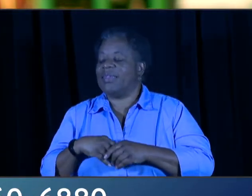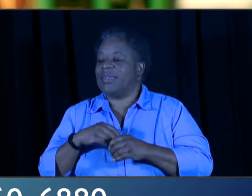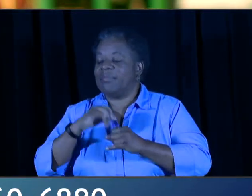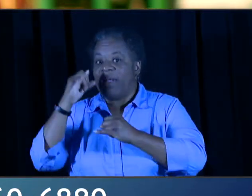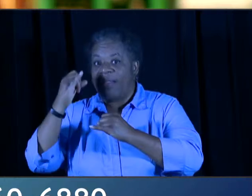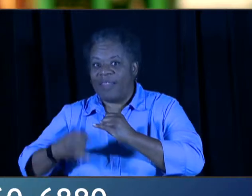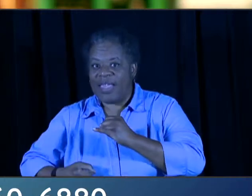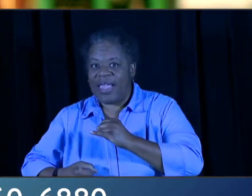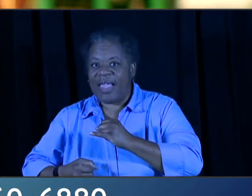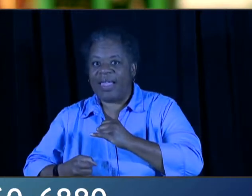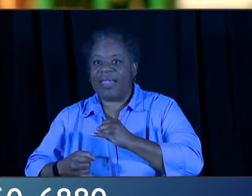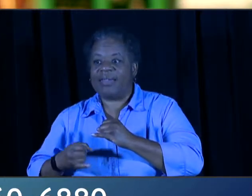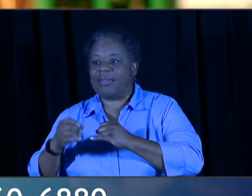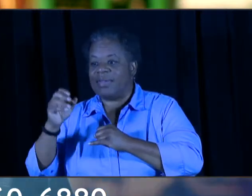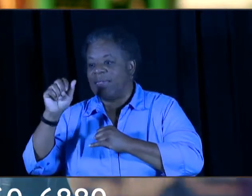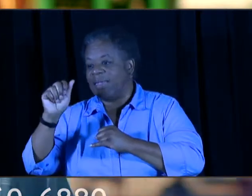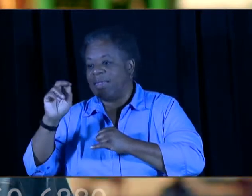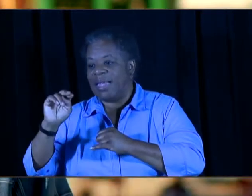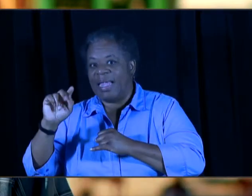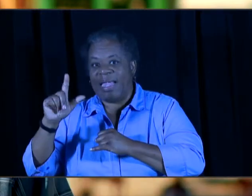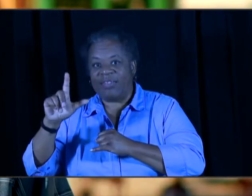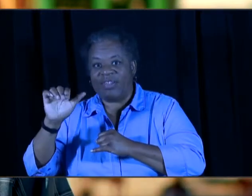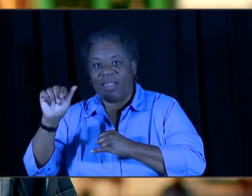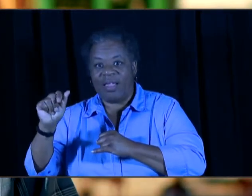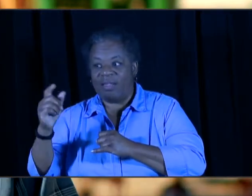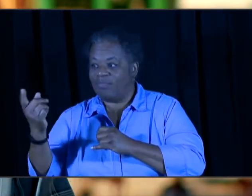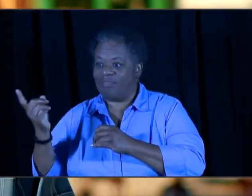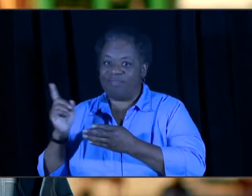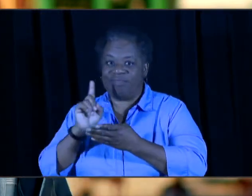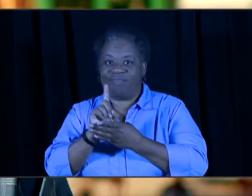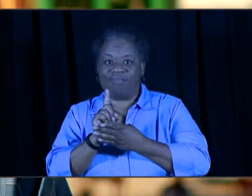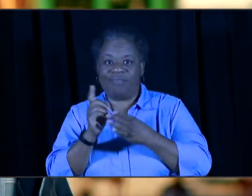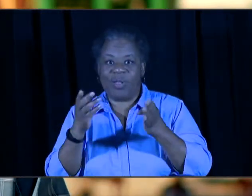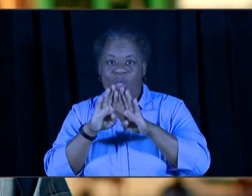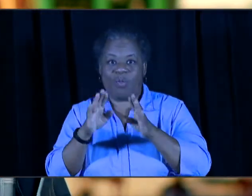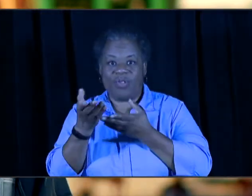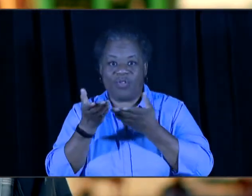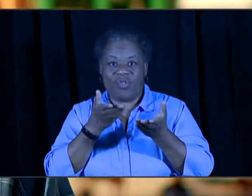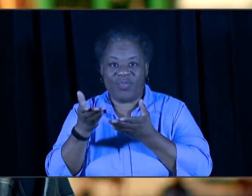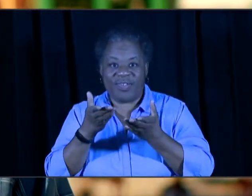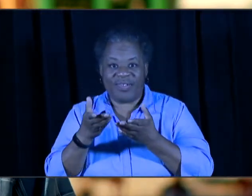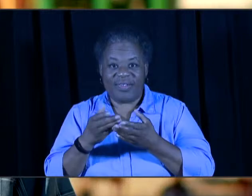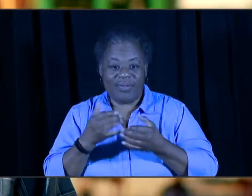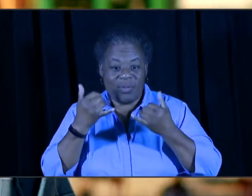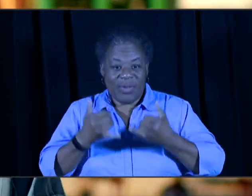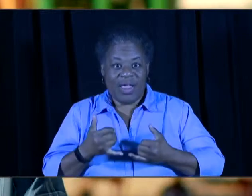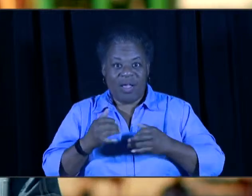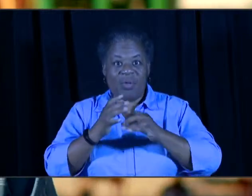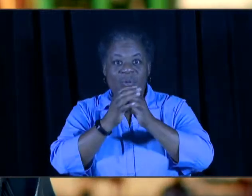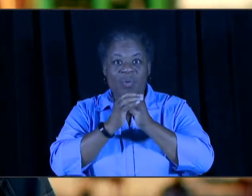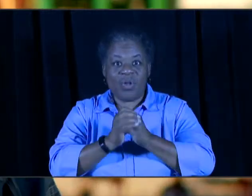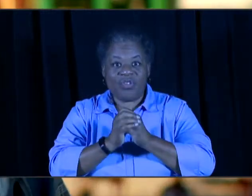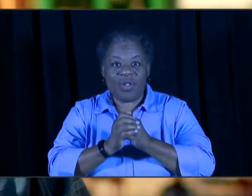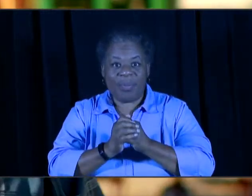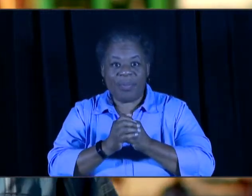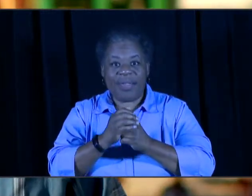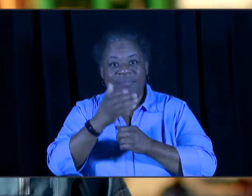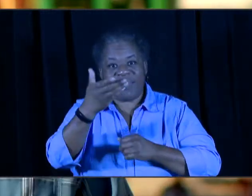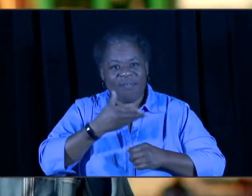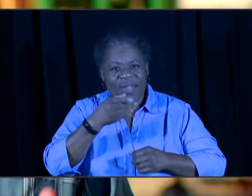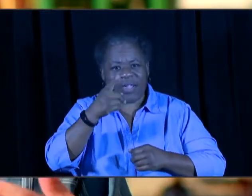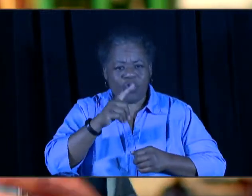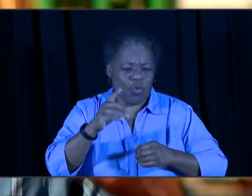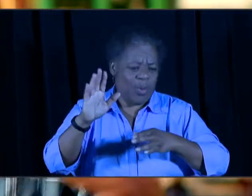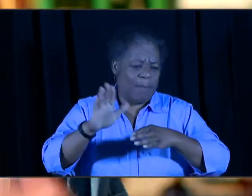directors, will come back and close out our service. And so as we jump into our time of worship, I just invite you to allow the